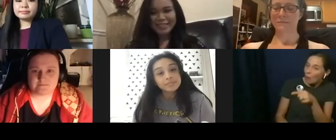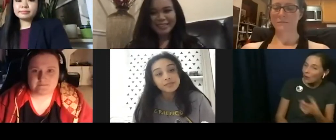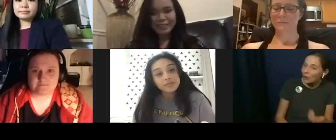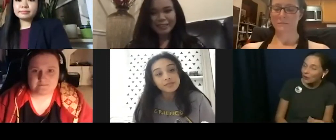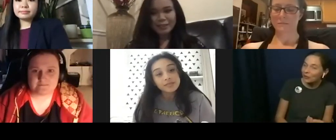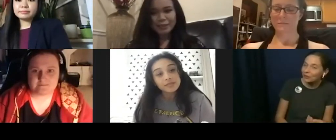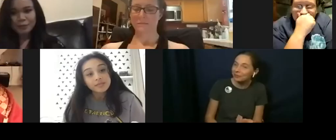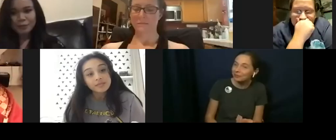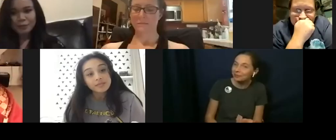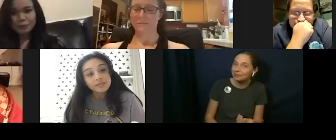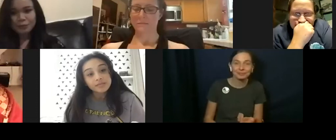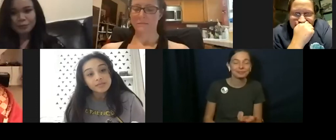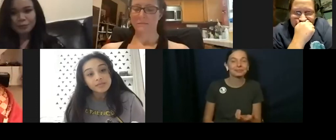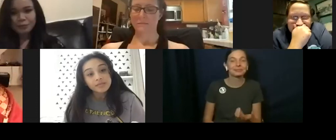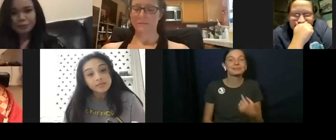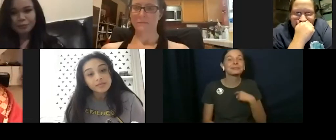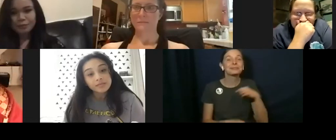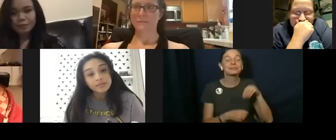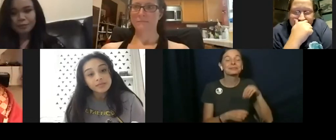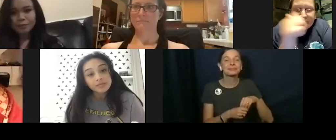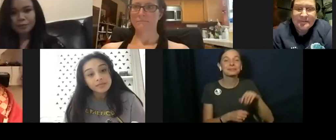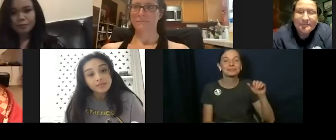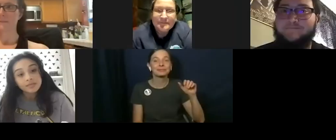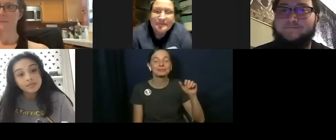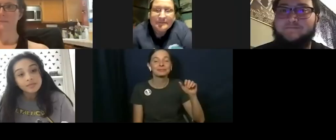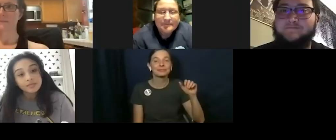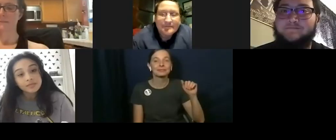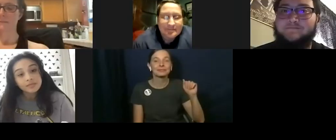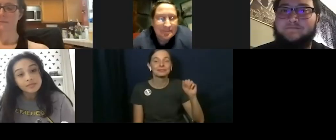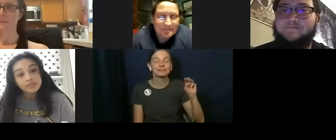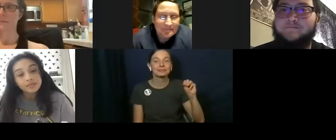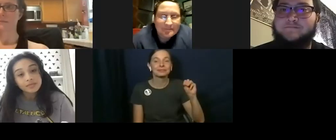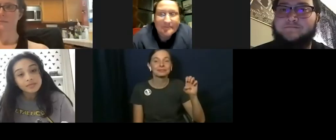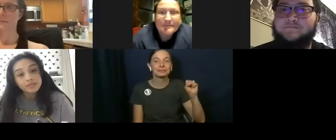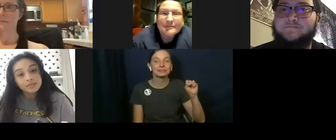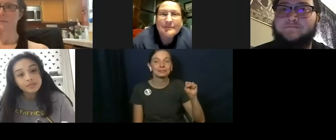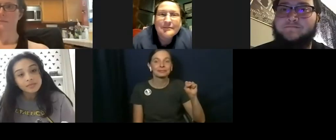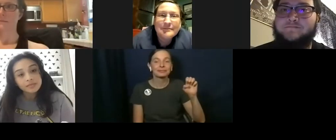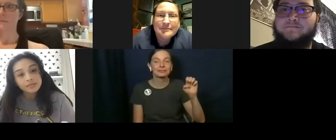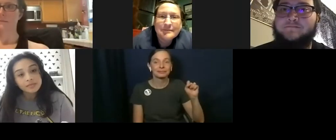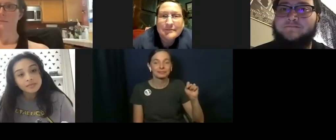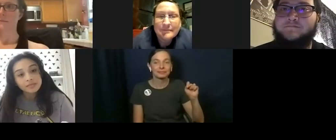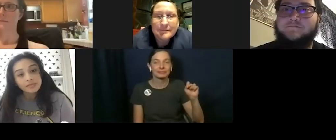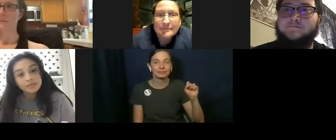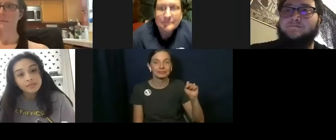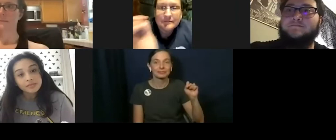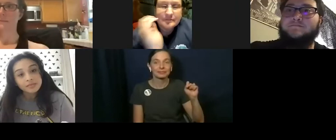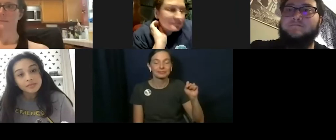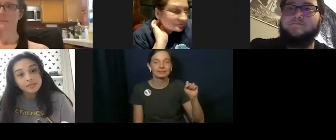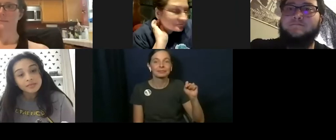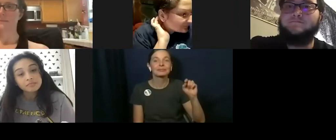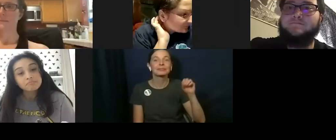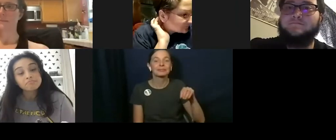I don't think we're seeing your screen share at the moment, Paul. We have a grouping of things on the, would you mind just making them a little bit